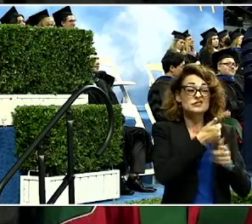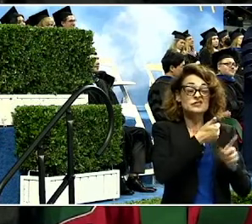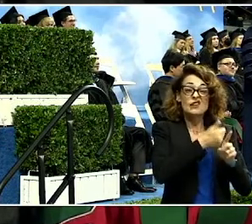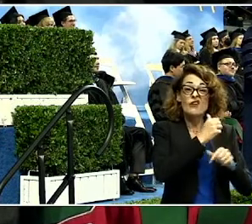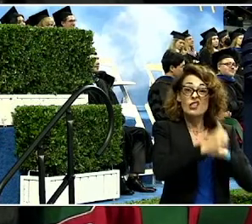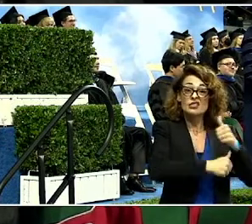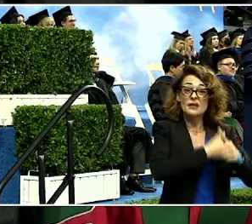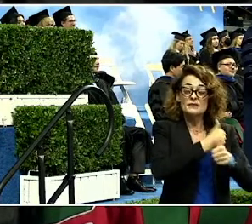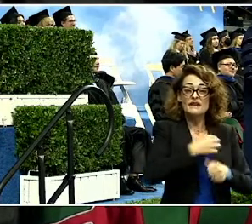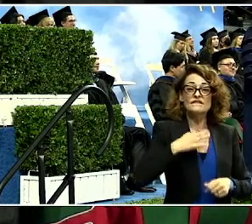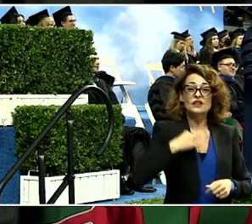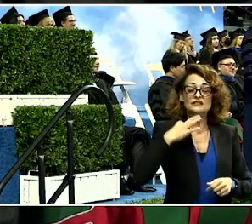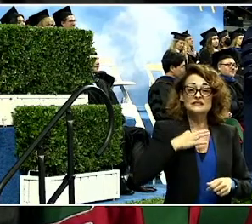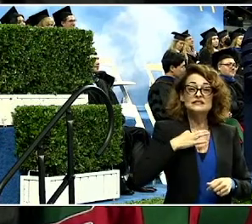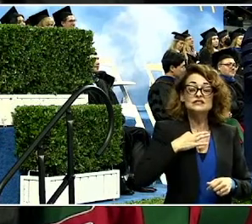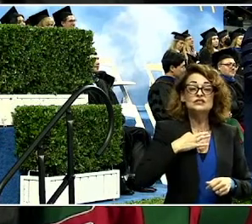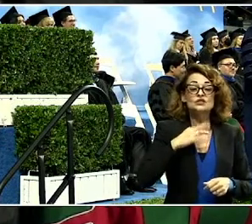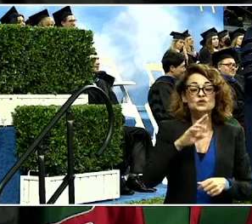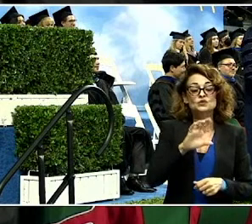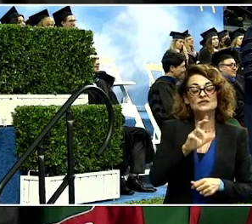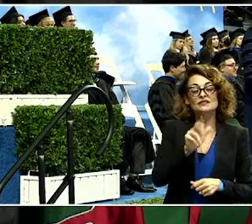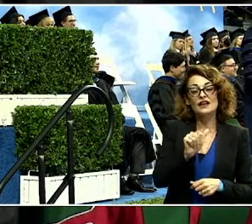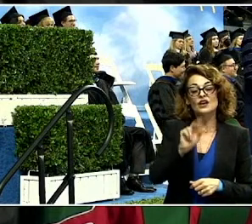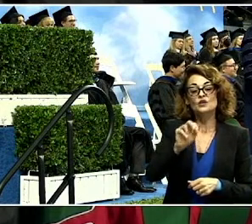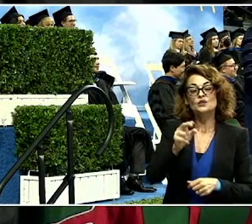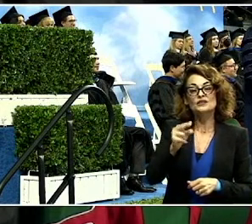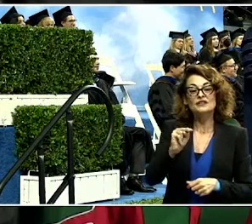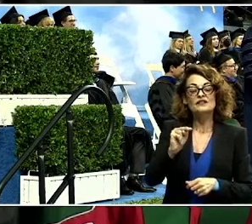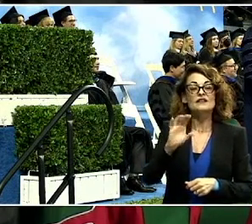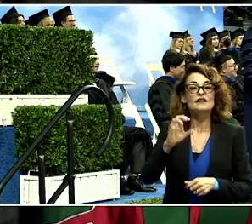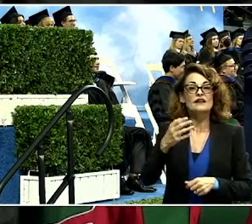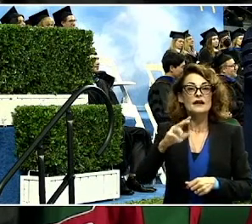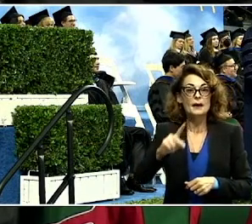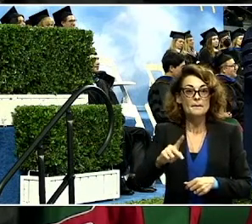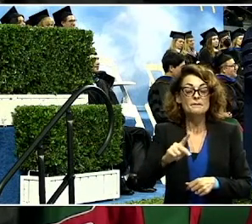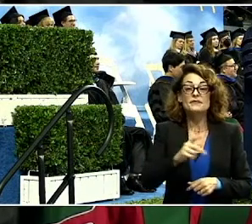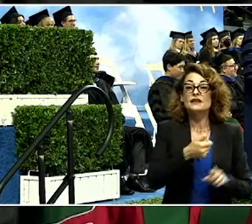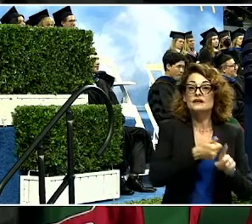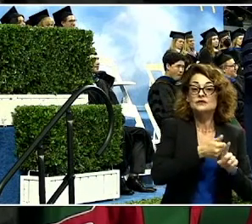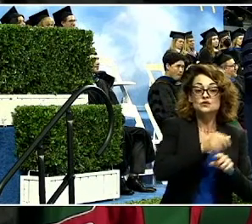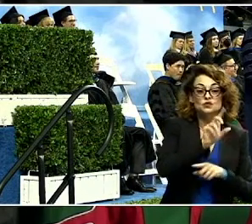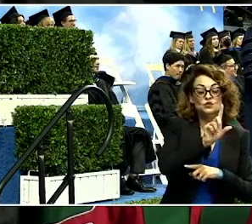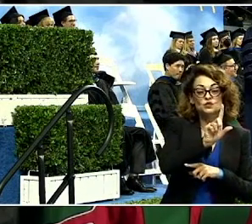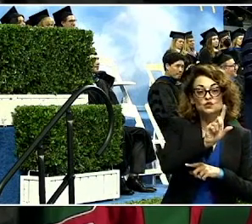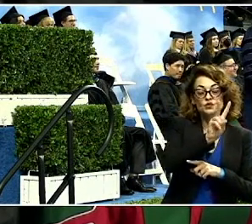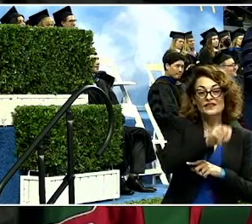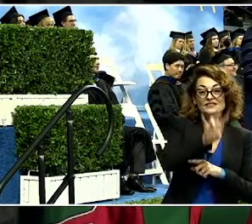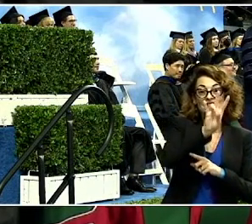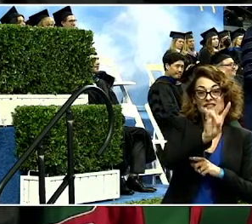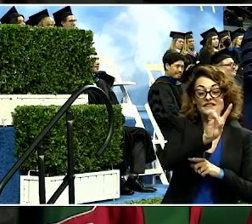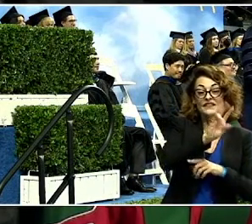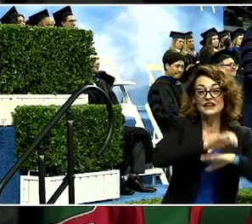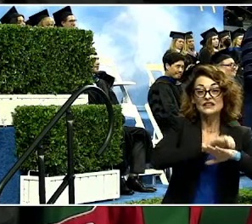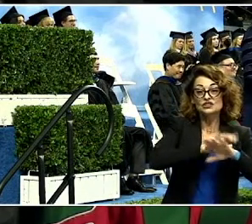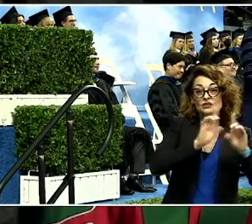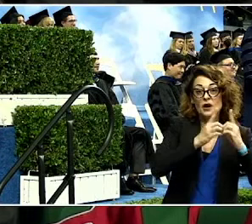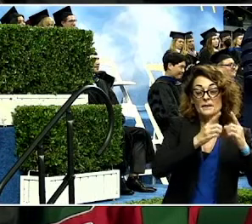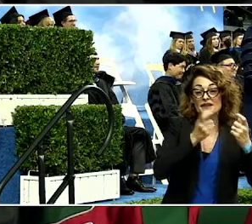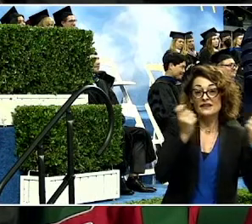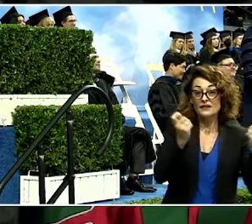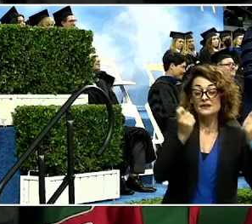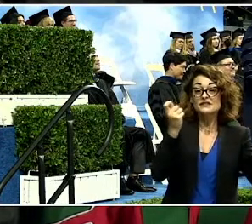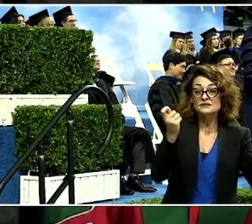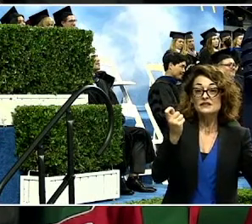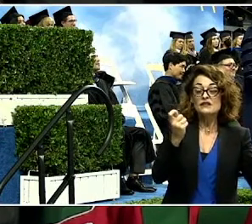volunteer at the UCLA UniCamp, delivering the keynote address at the 2017 English Department Commencement, and even earning the